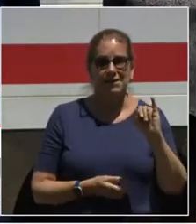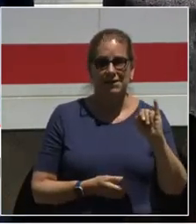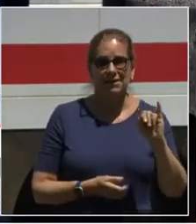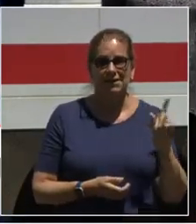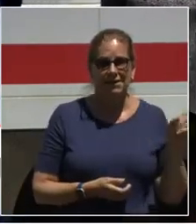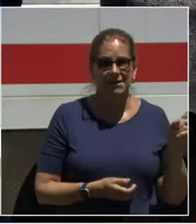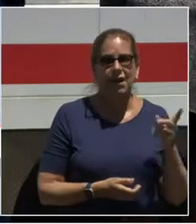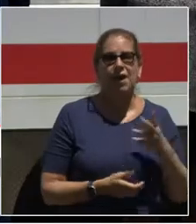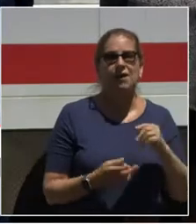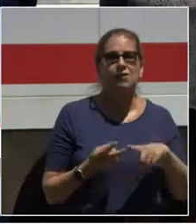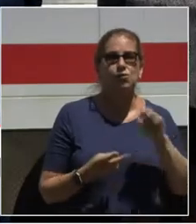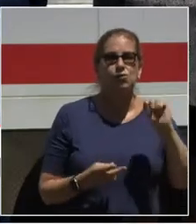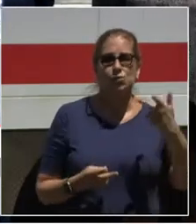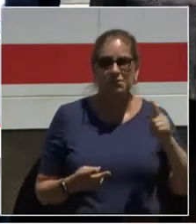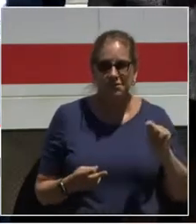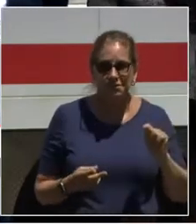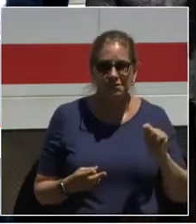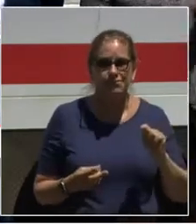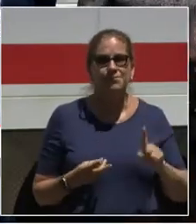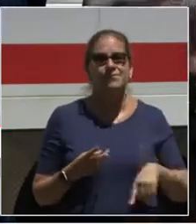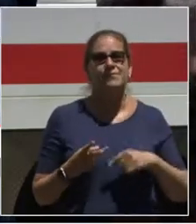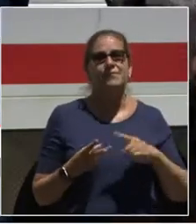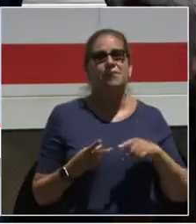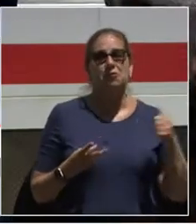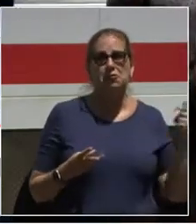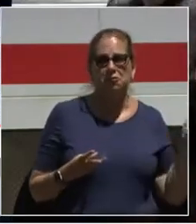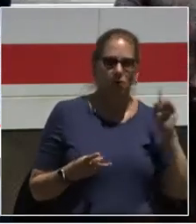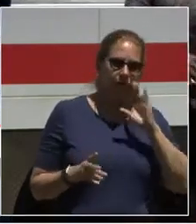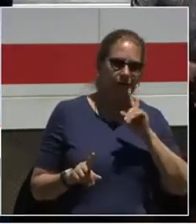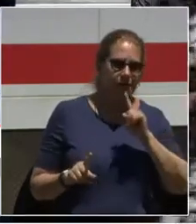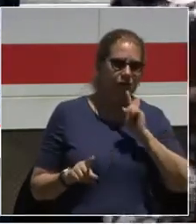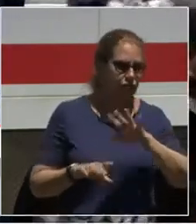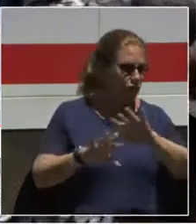then we will answer your questions. Council member.